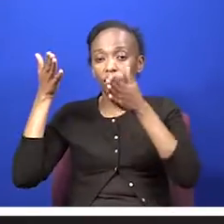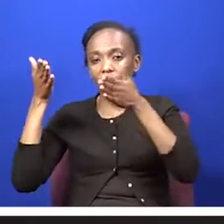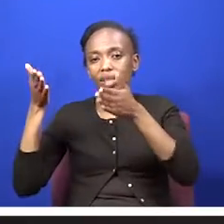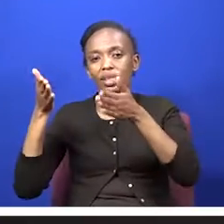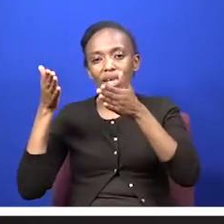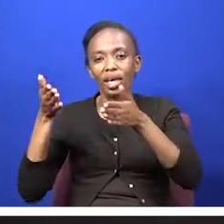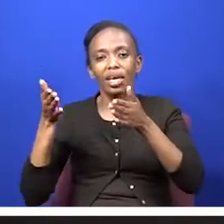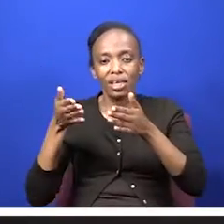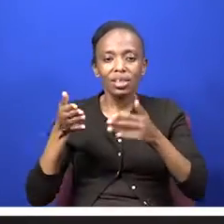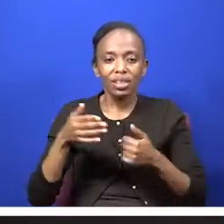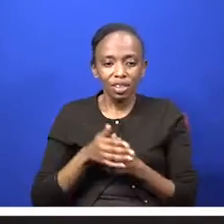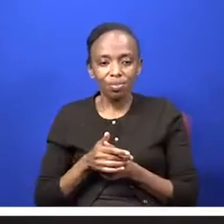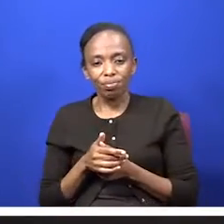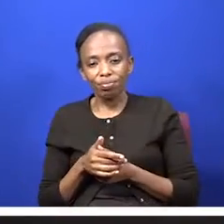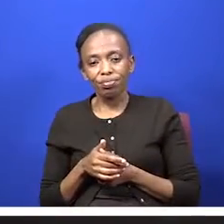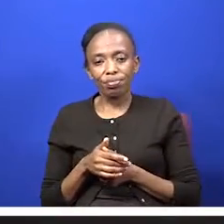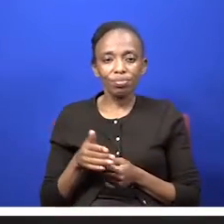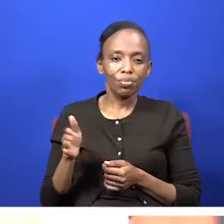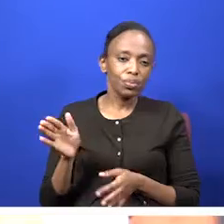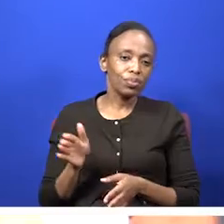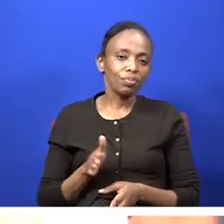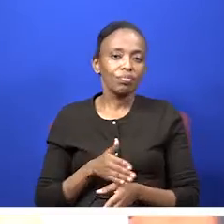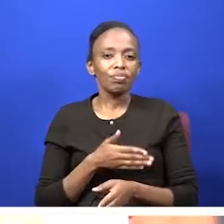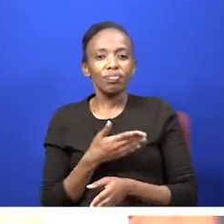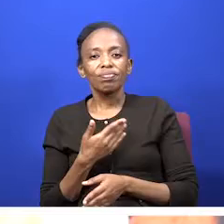you are always there.